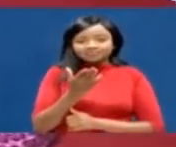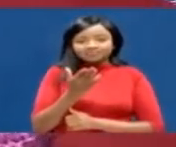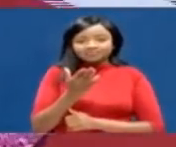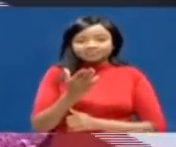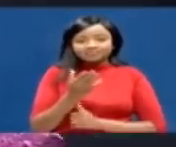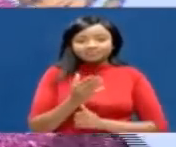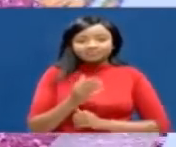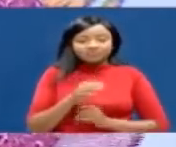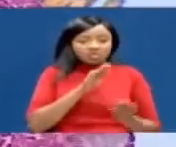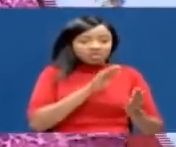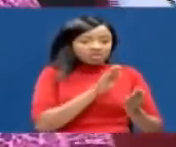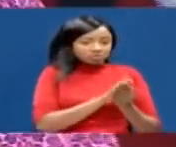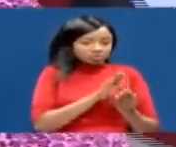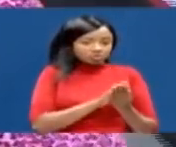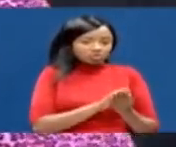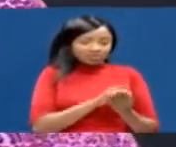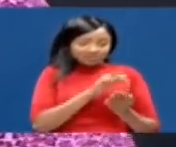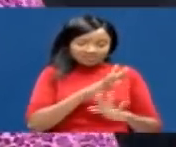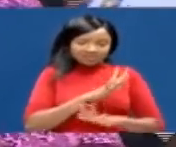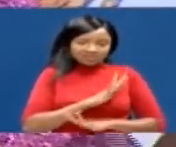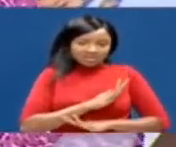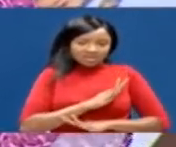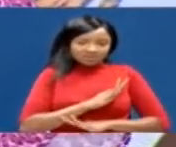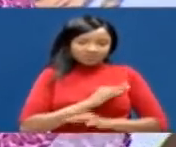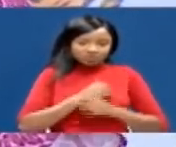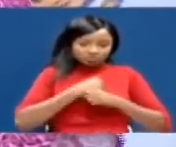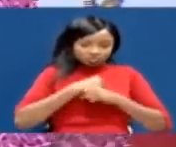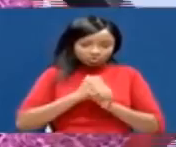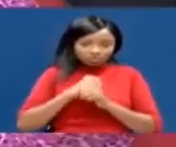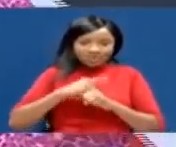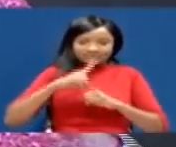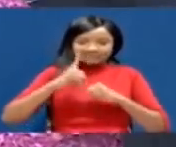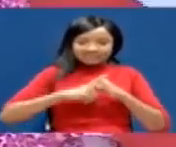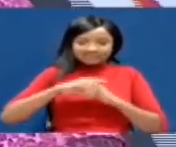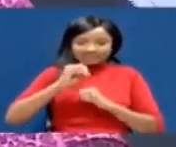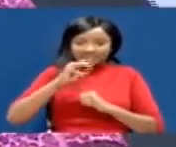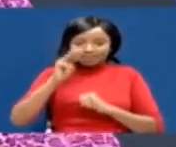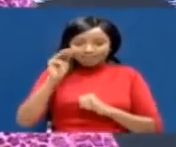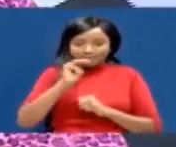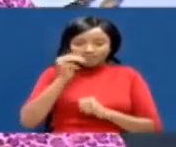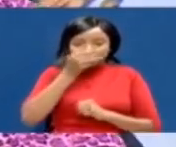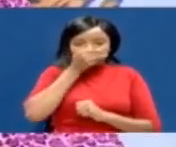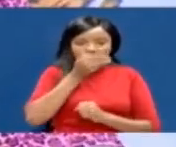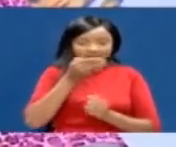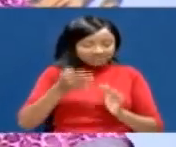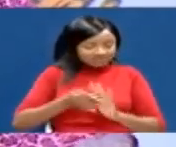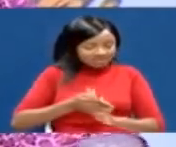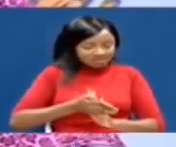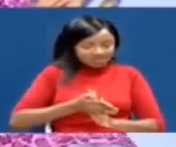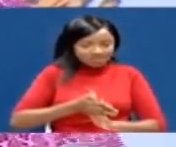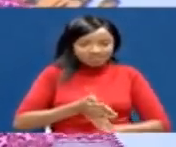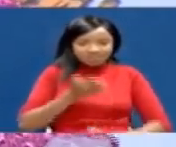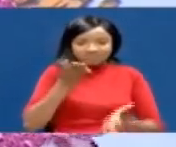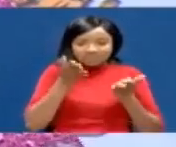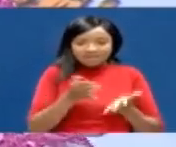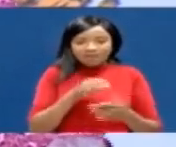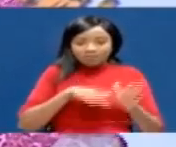fabric manufacturers is sufficient to make 60 million masks immediately.